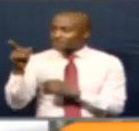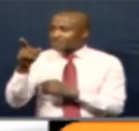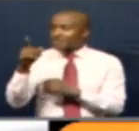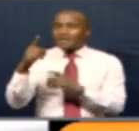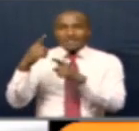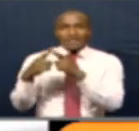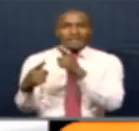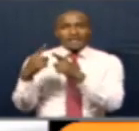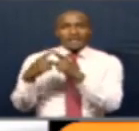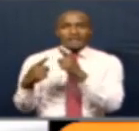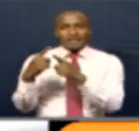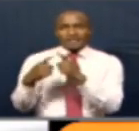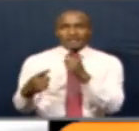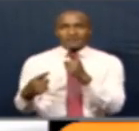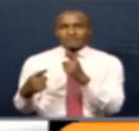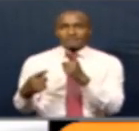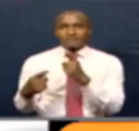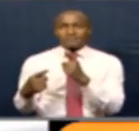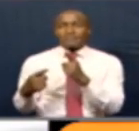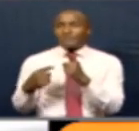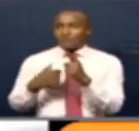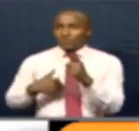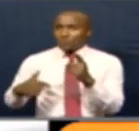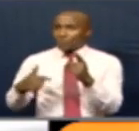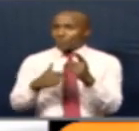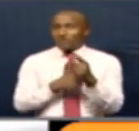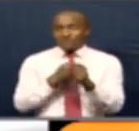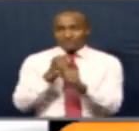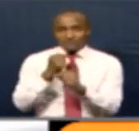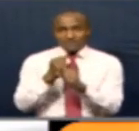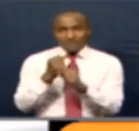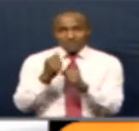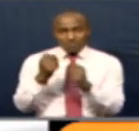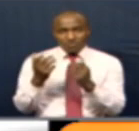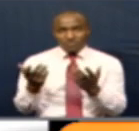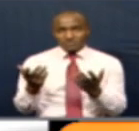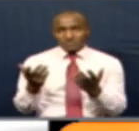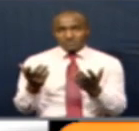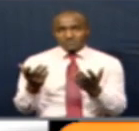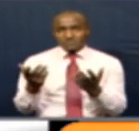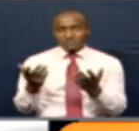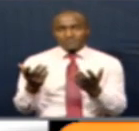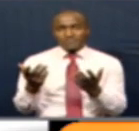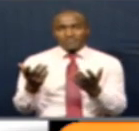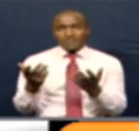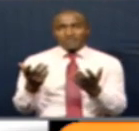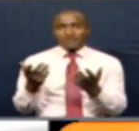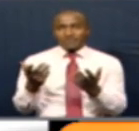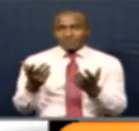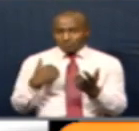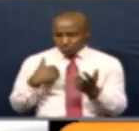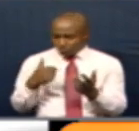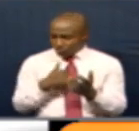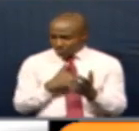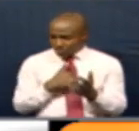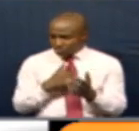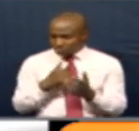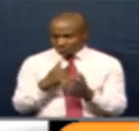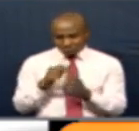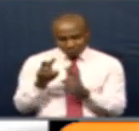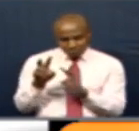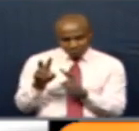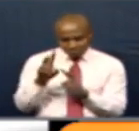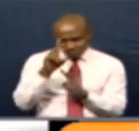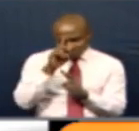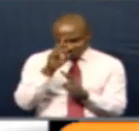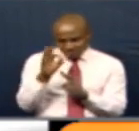years. Now, what we have done, again, is to take a very somber and serious look at this to